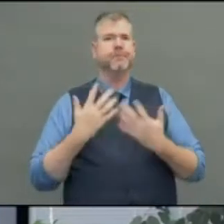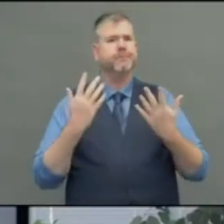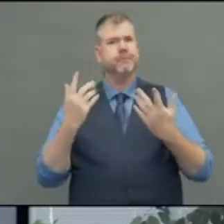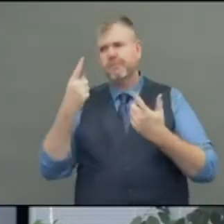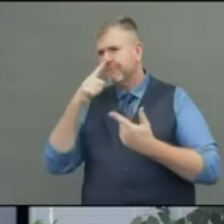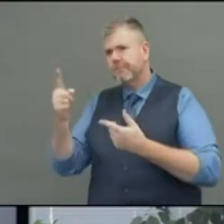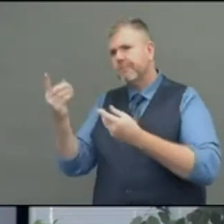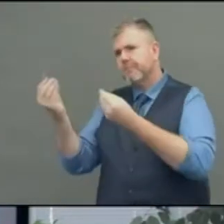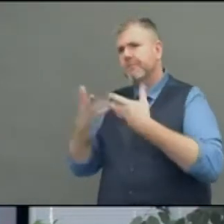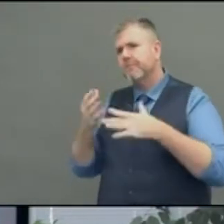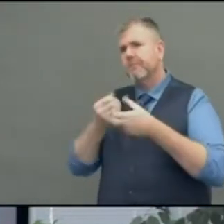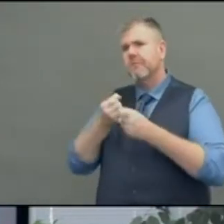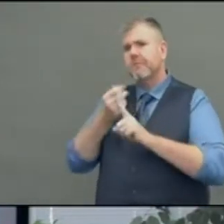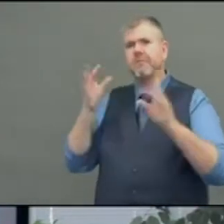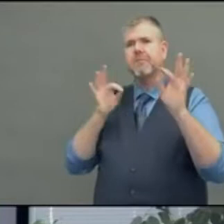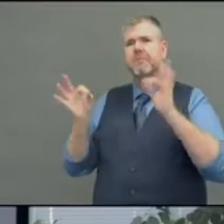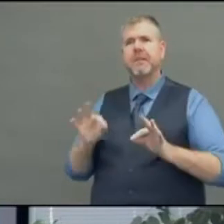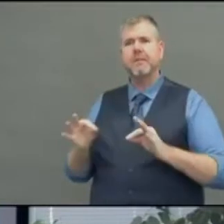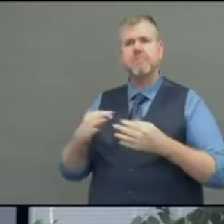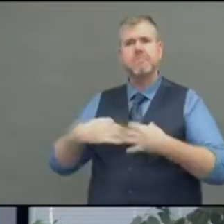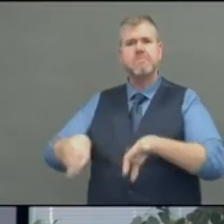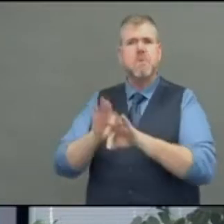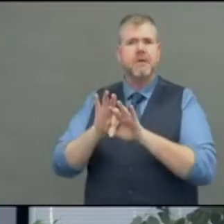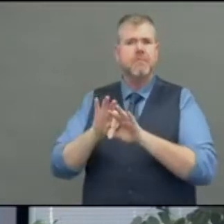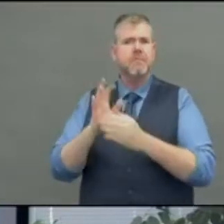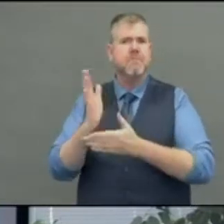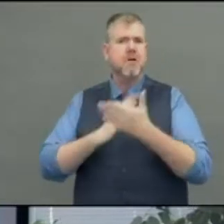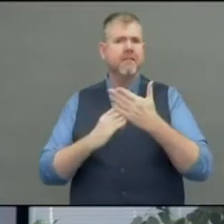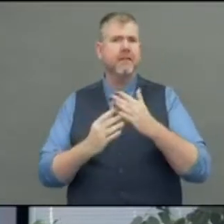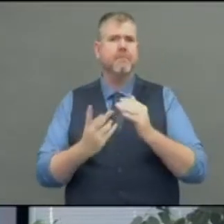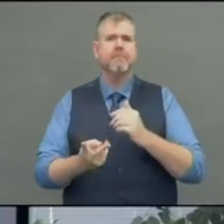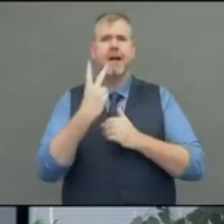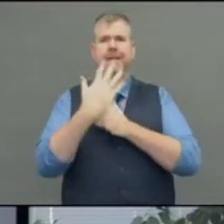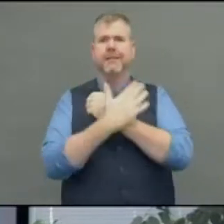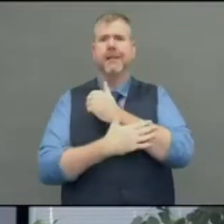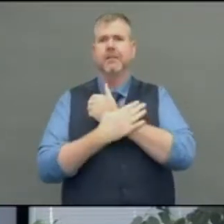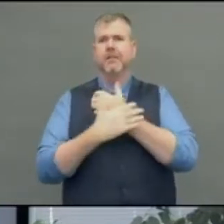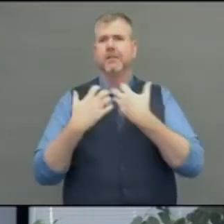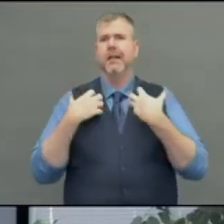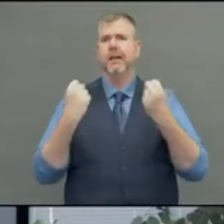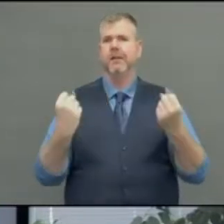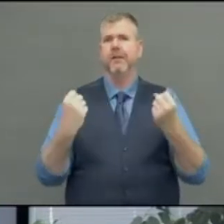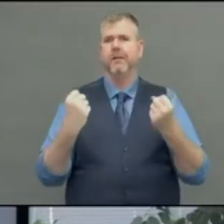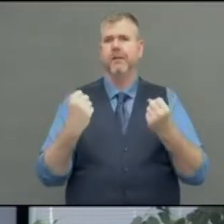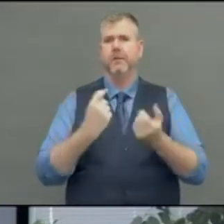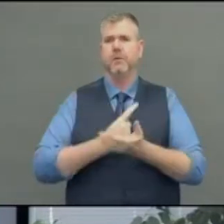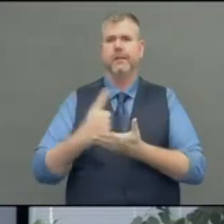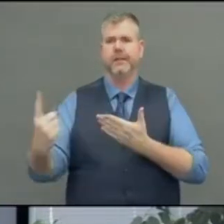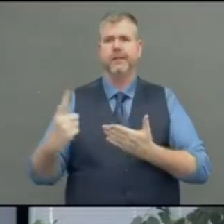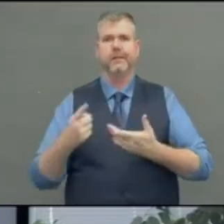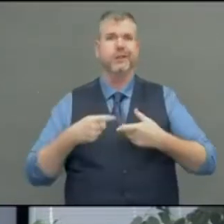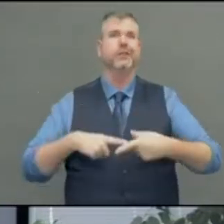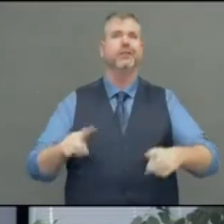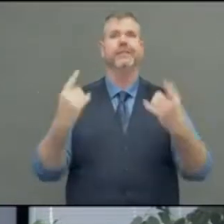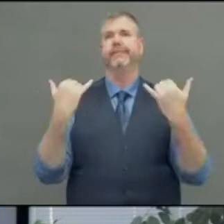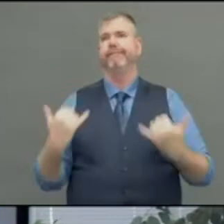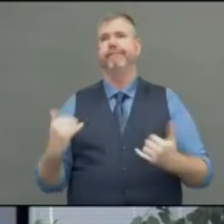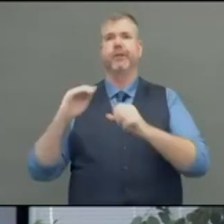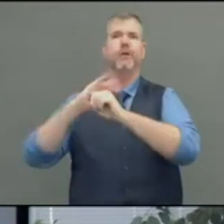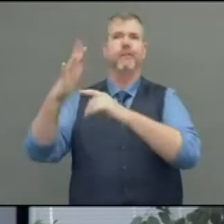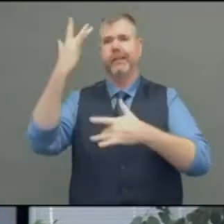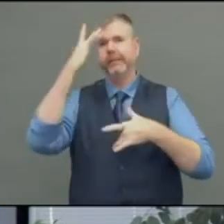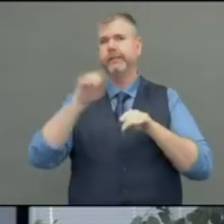Week, and especially right now during COVID-19. Well, like I said, thank you so much for having us